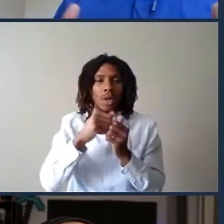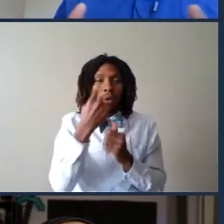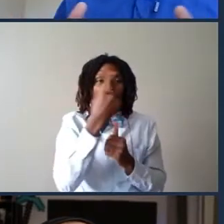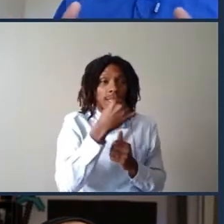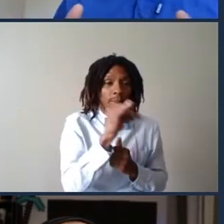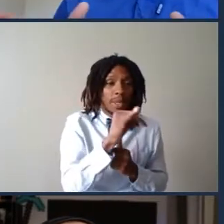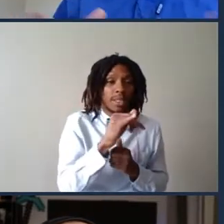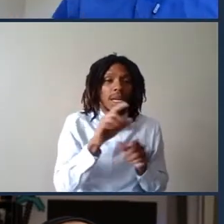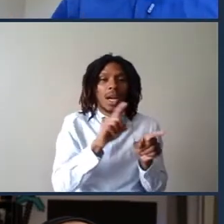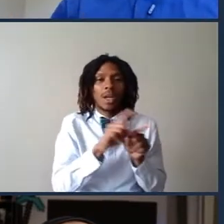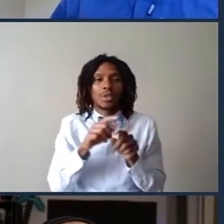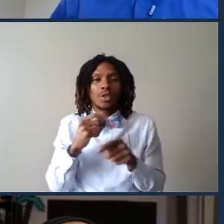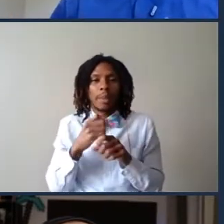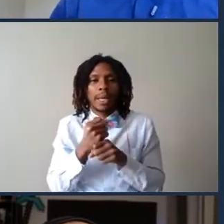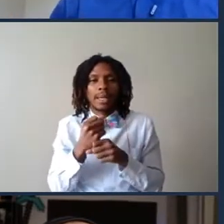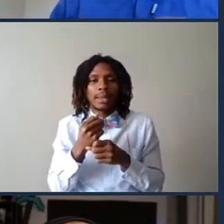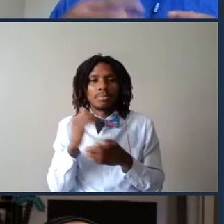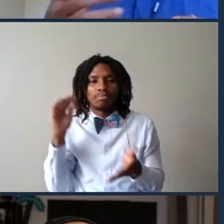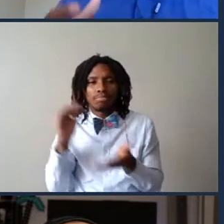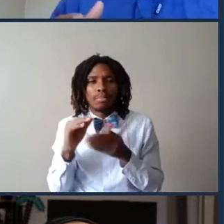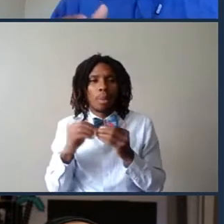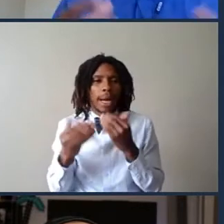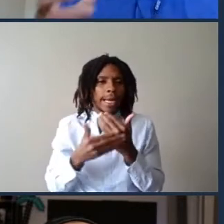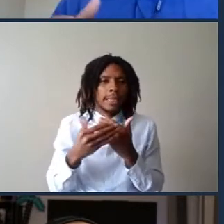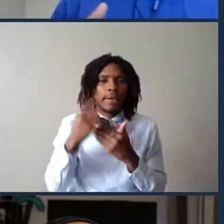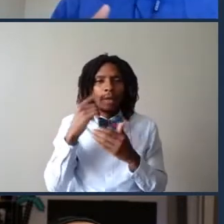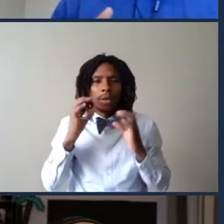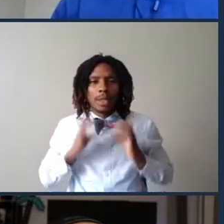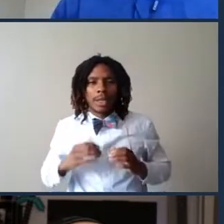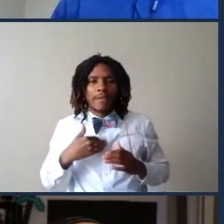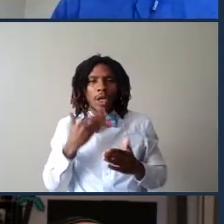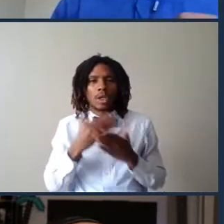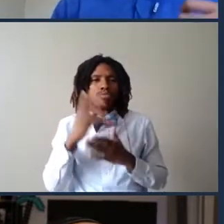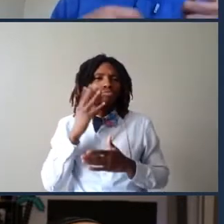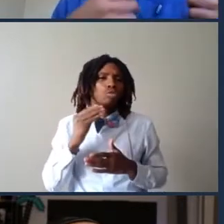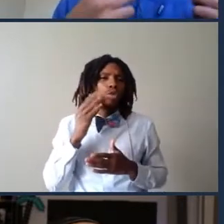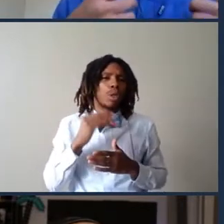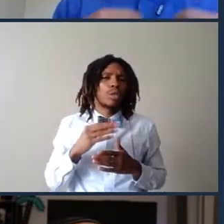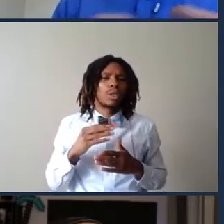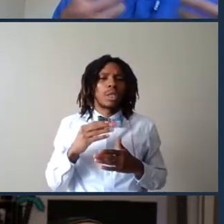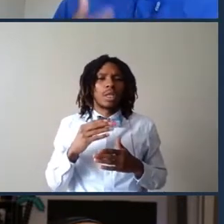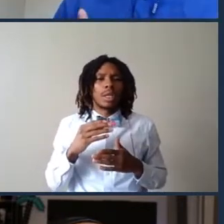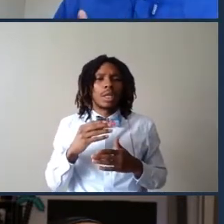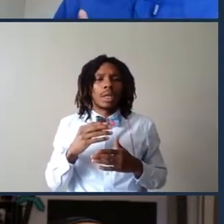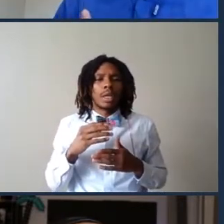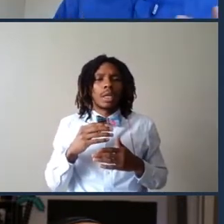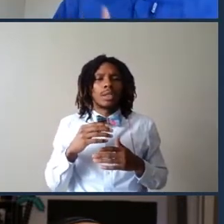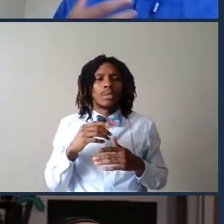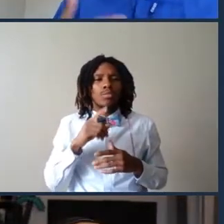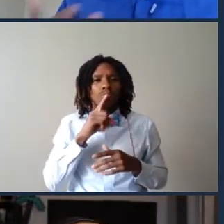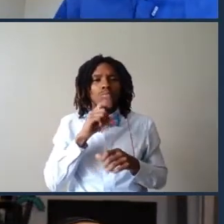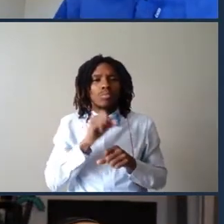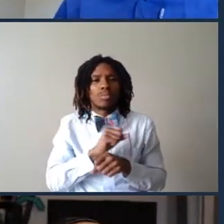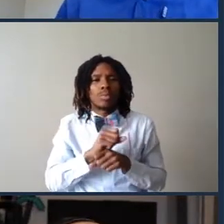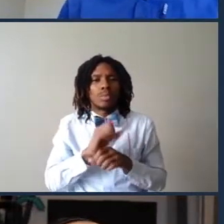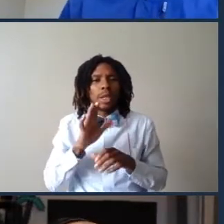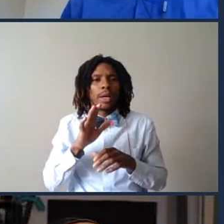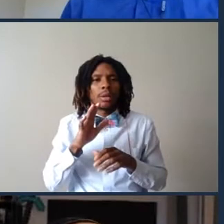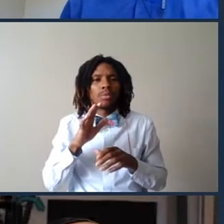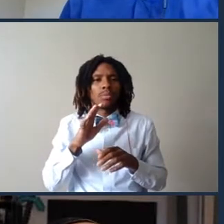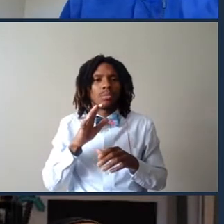we do try to make it easy so that customers have a good experience to have to act on what their end goal